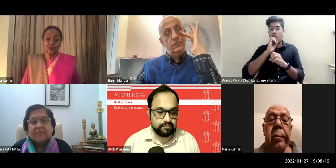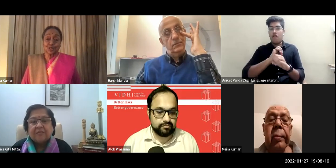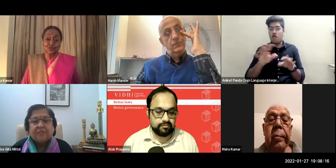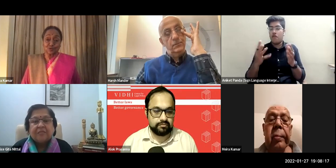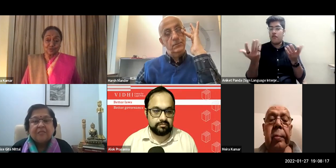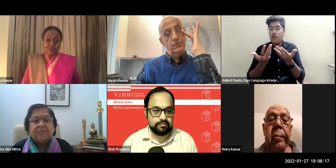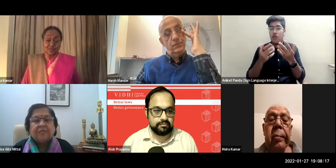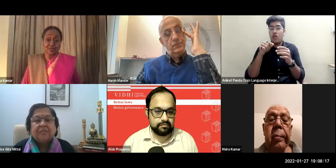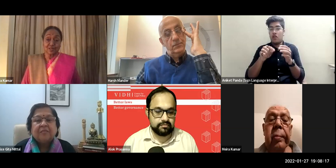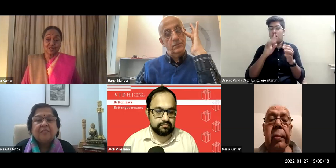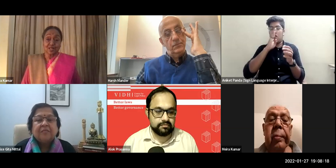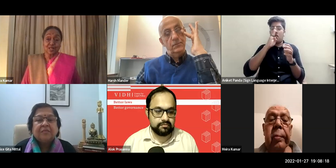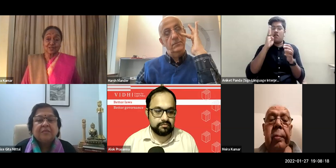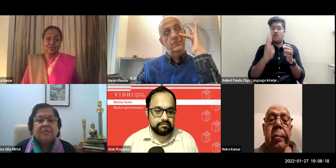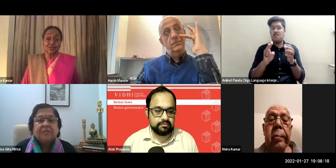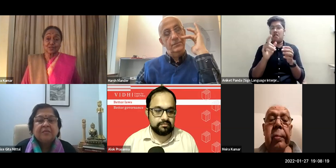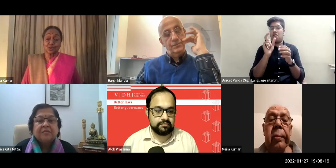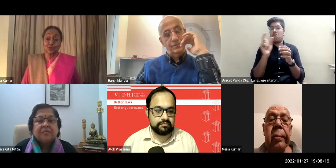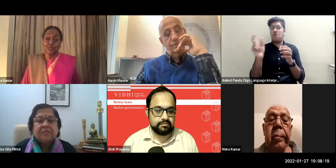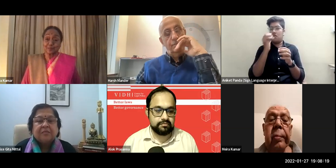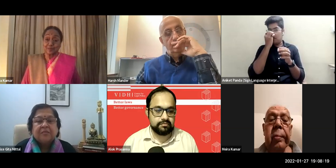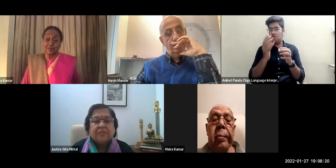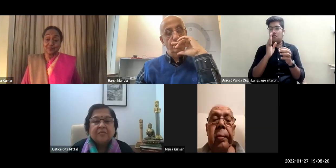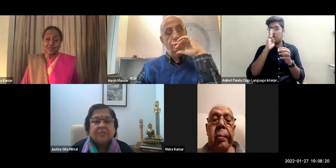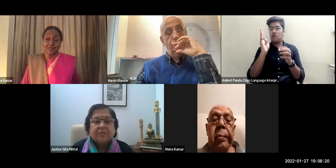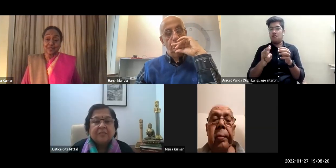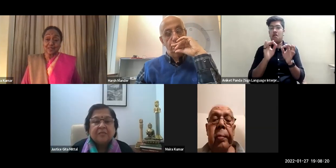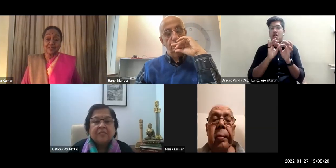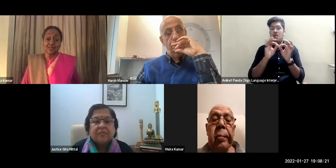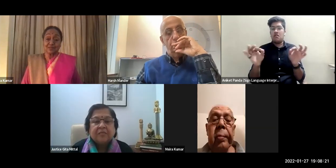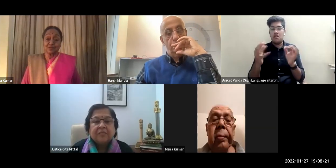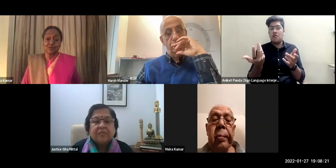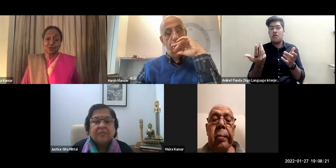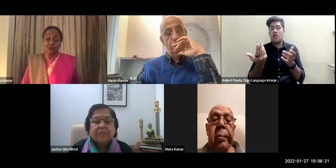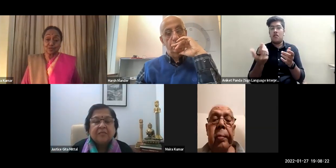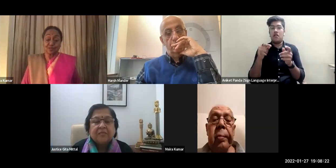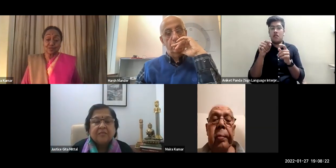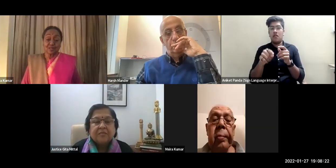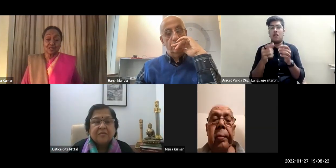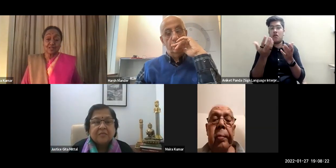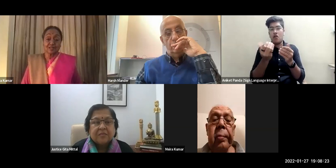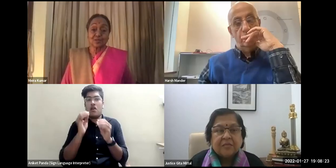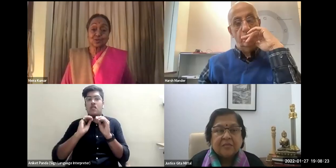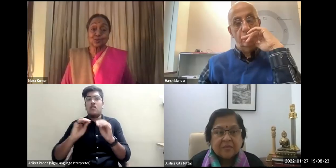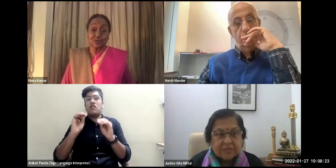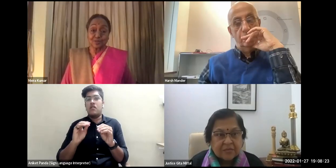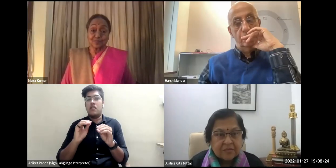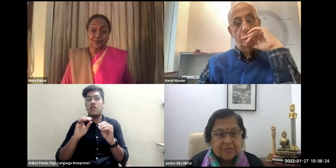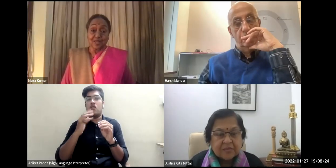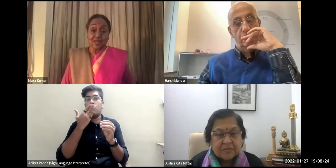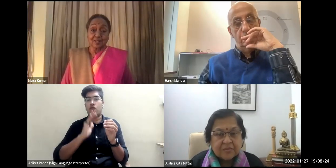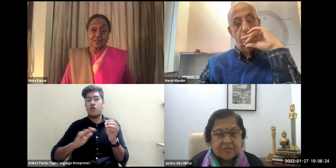so straightforward and so simple that it is even taught in the